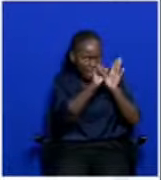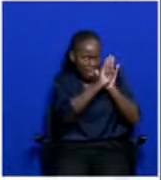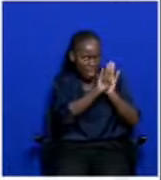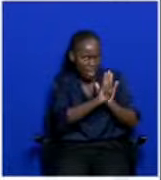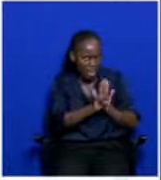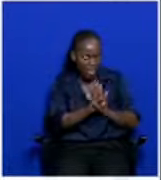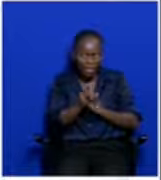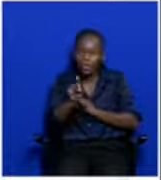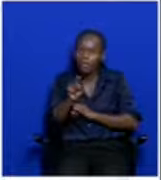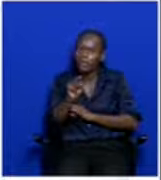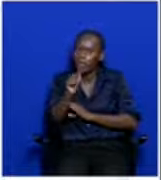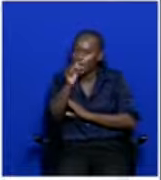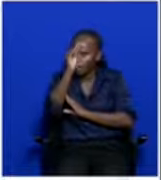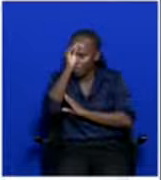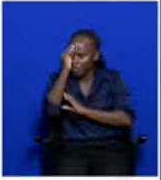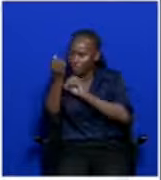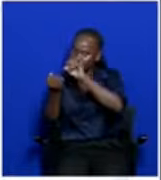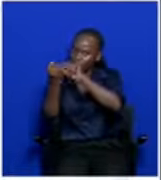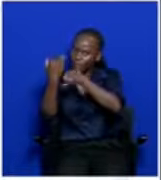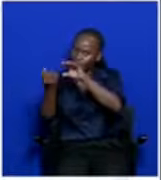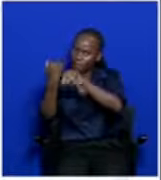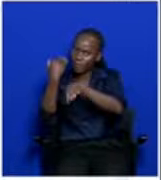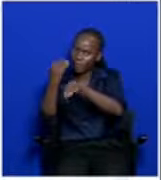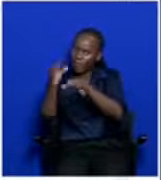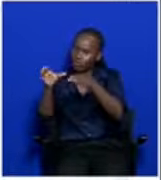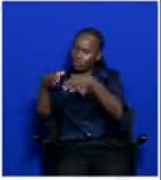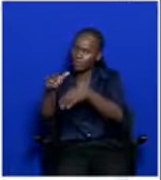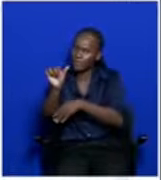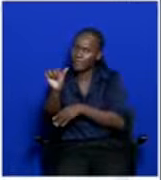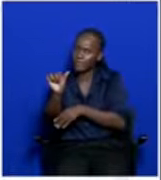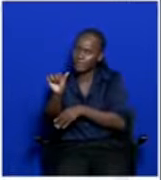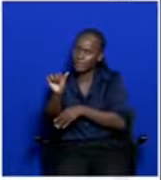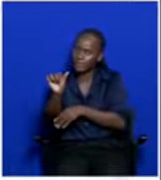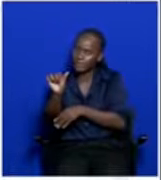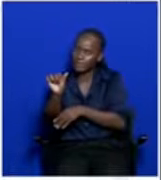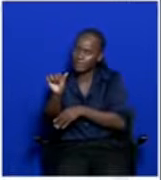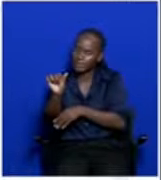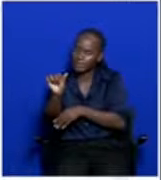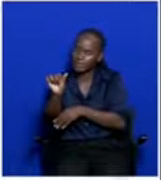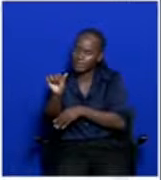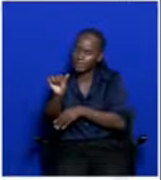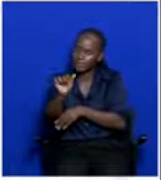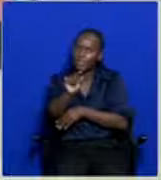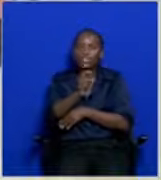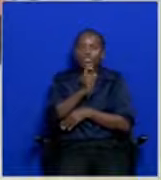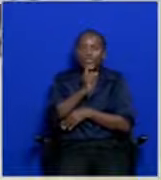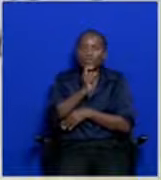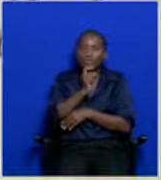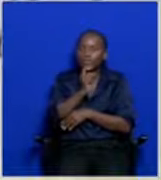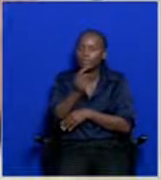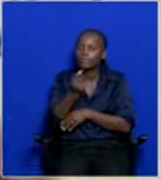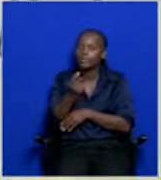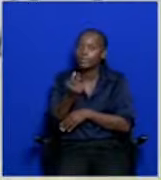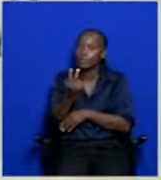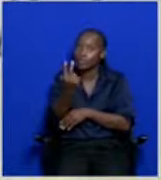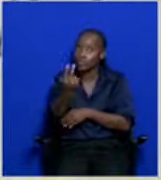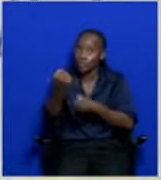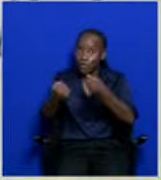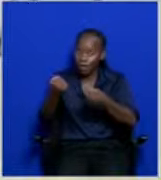6 of them. They were using the 2 vehicles, BMW and the